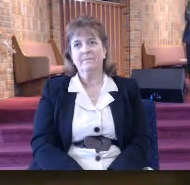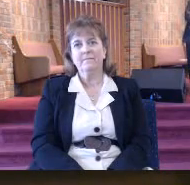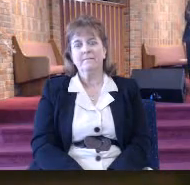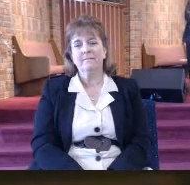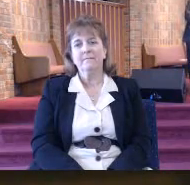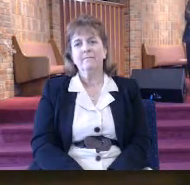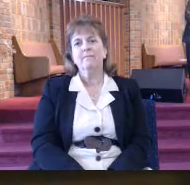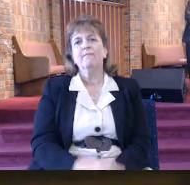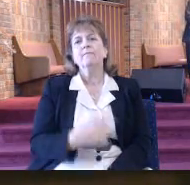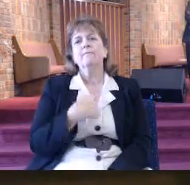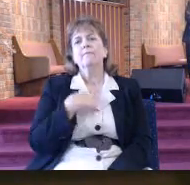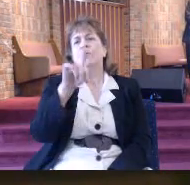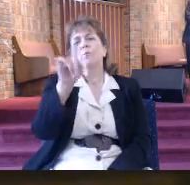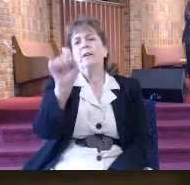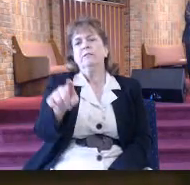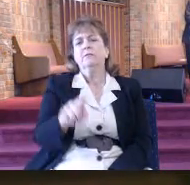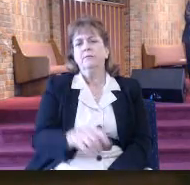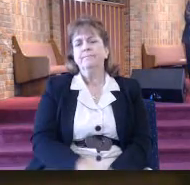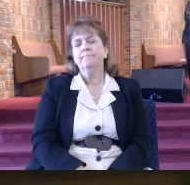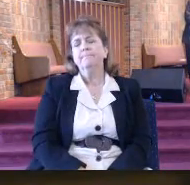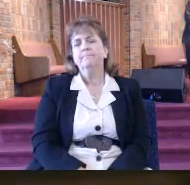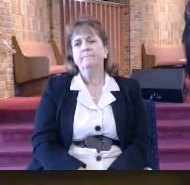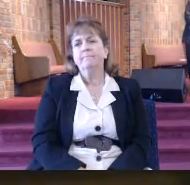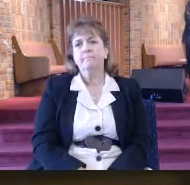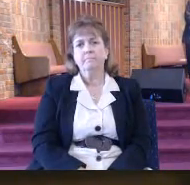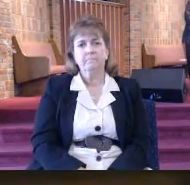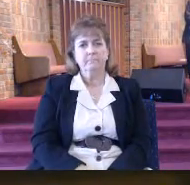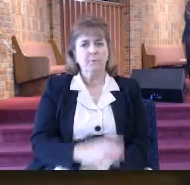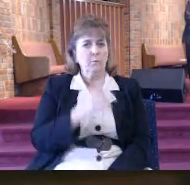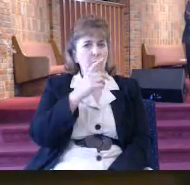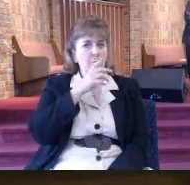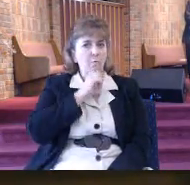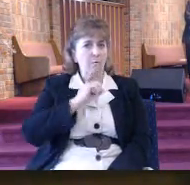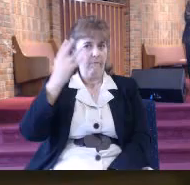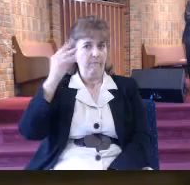I have a question to ask of you. If you're over 50,